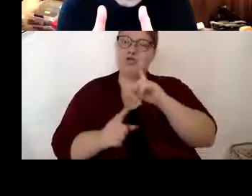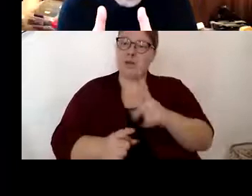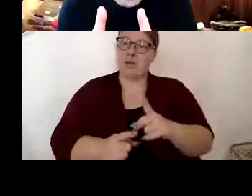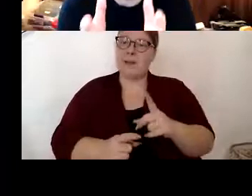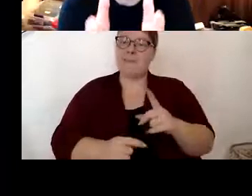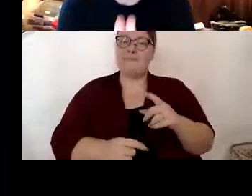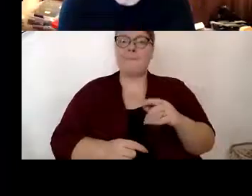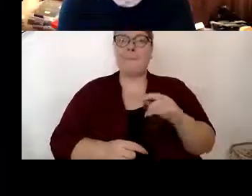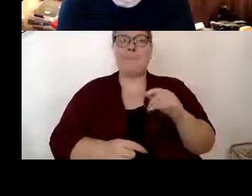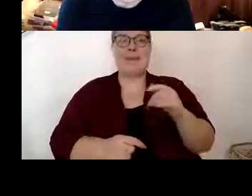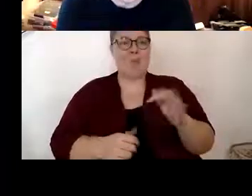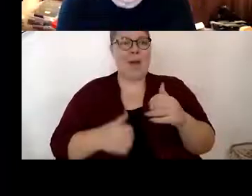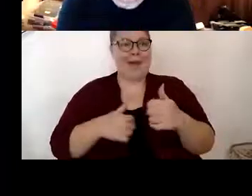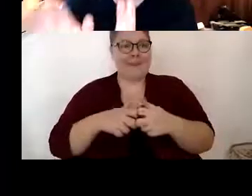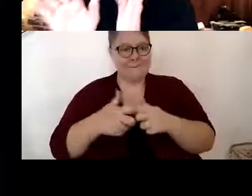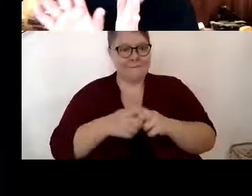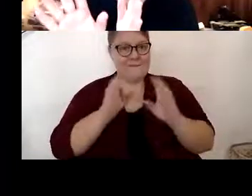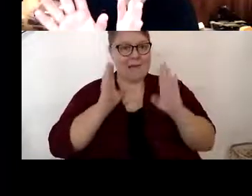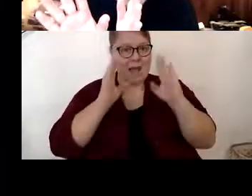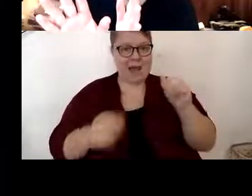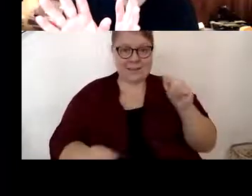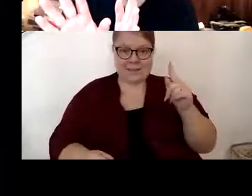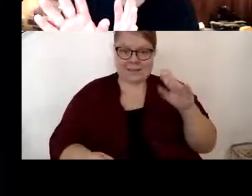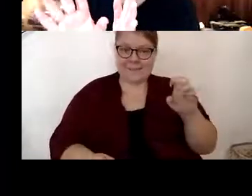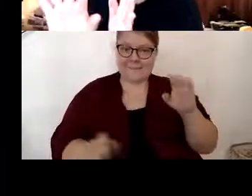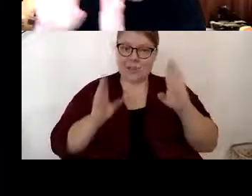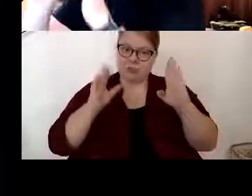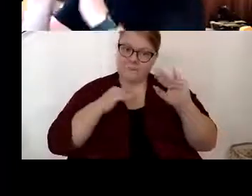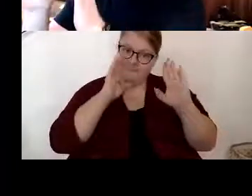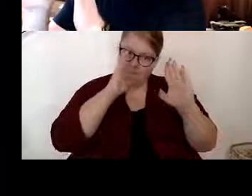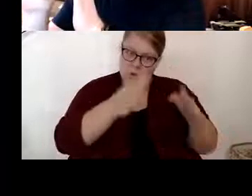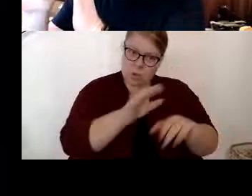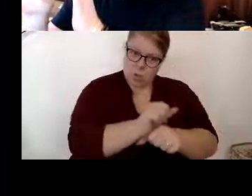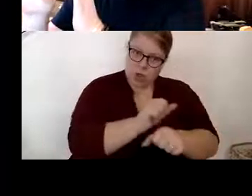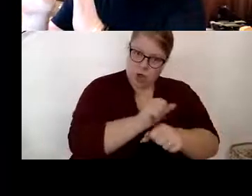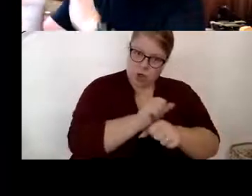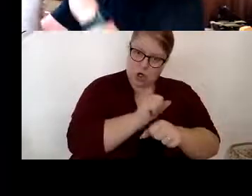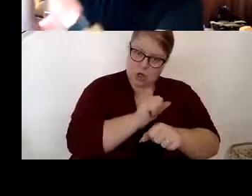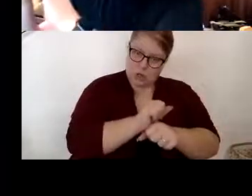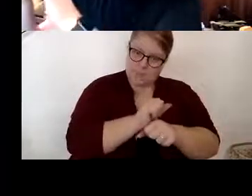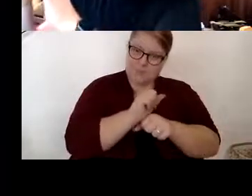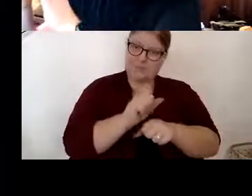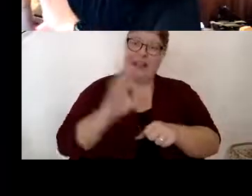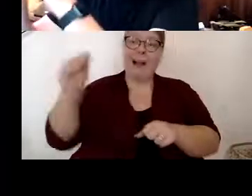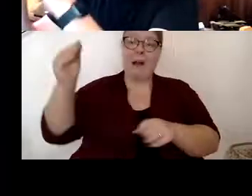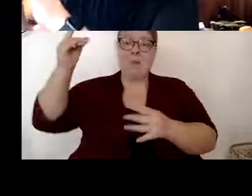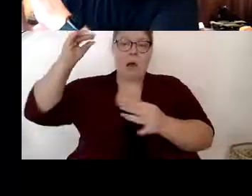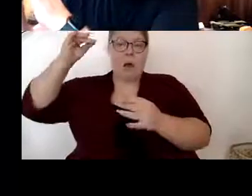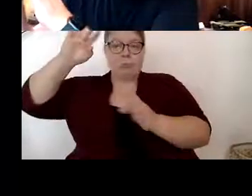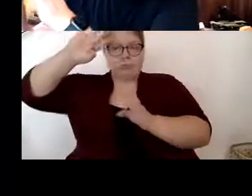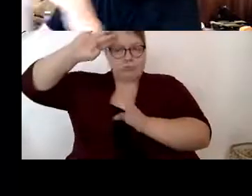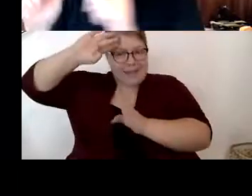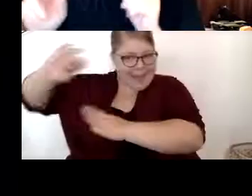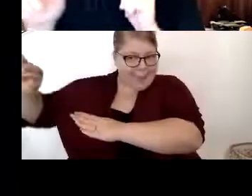attentive condition, I'm able to focus on my work and I'm able to inhibit thoughts of